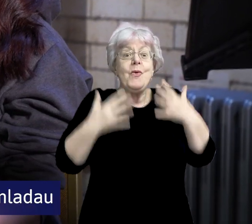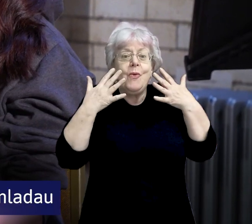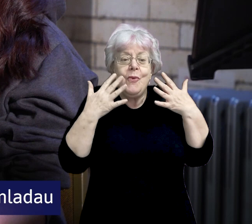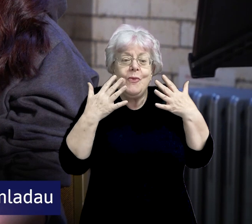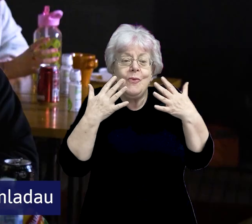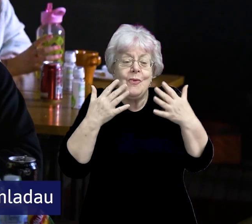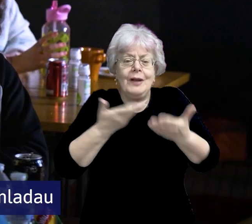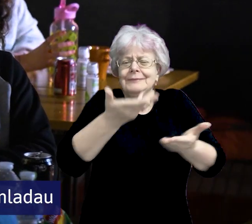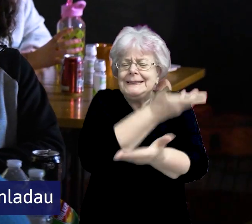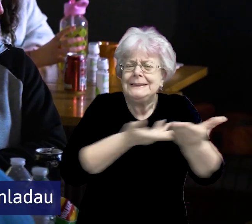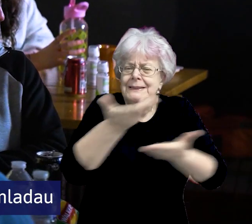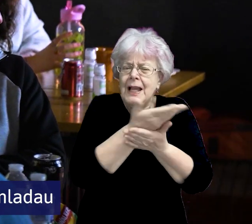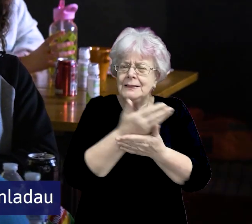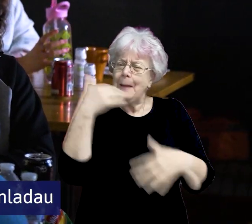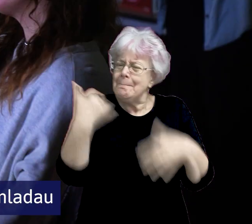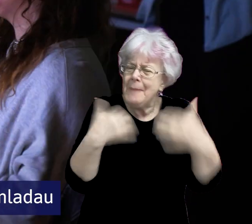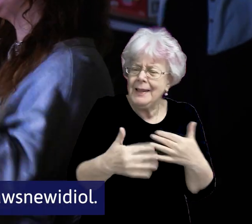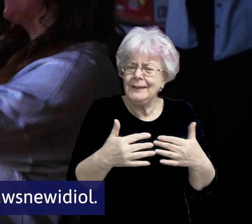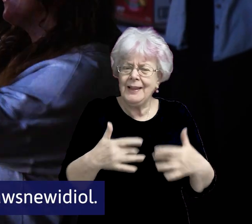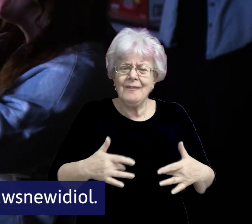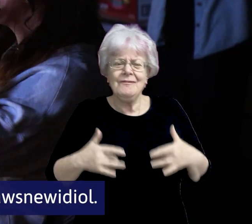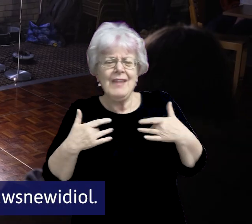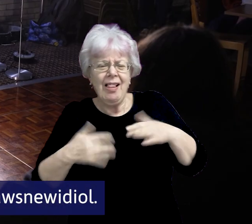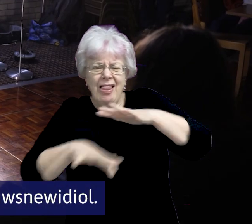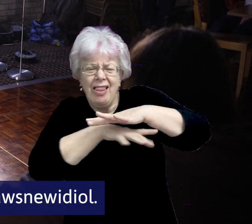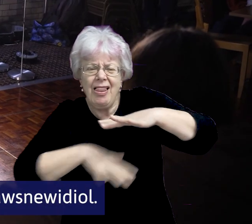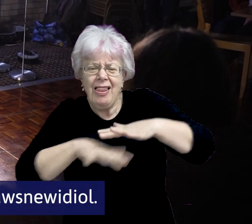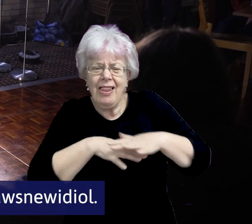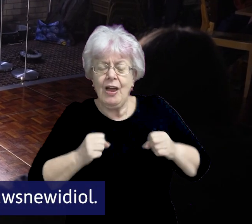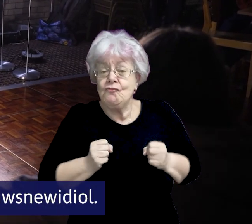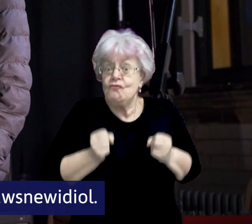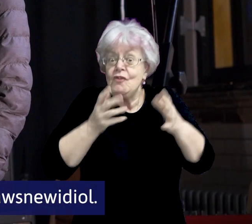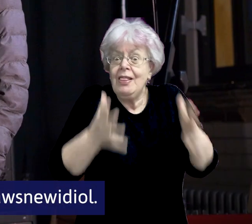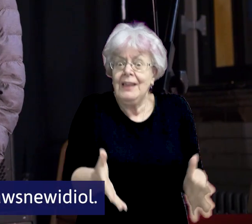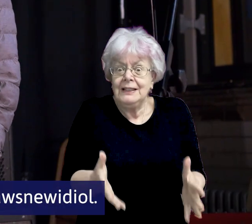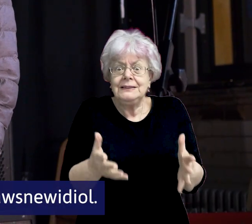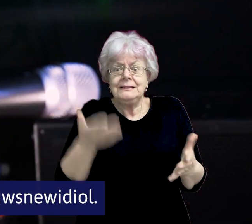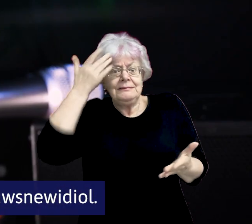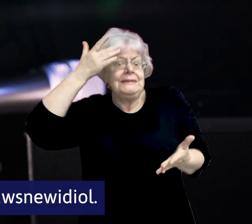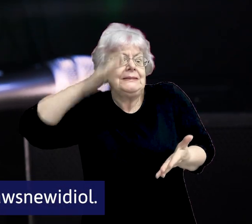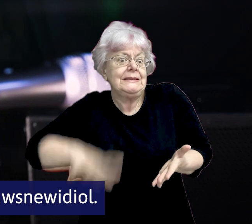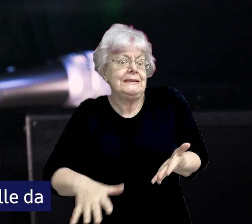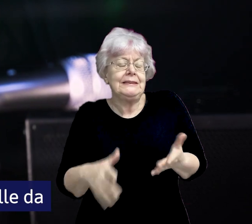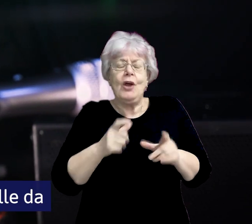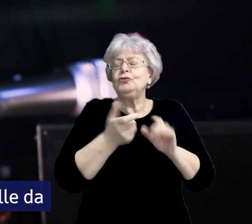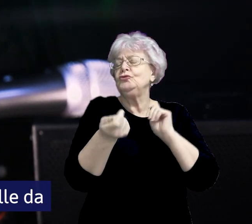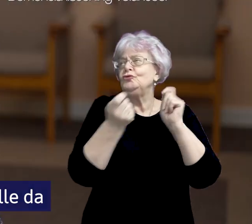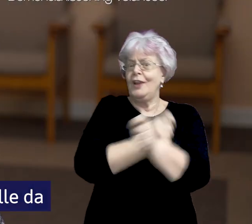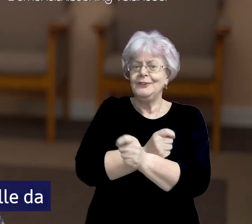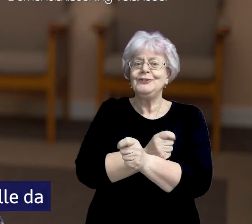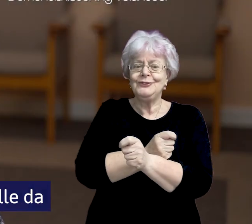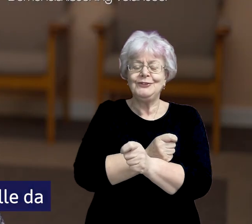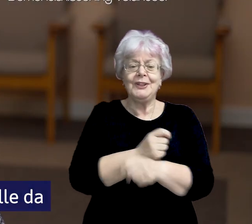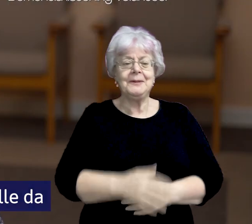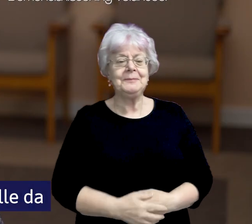about their pain and the depth of their feeling, feels cathartic and a transformational experience. After COVID,